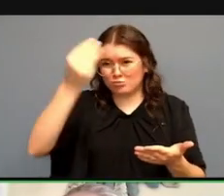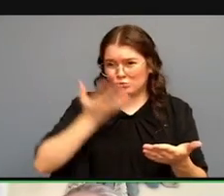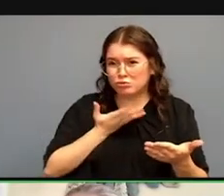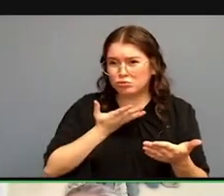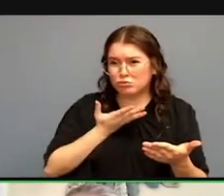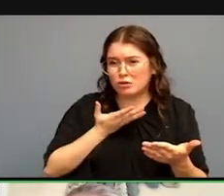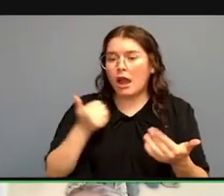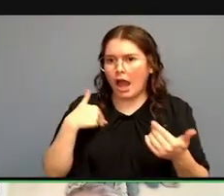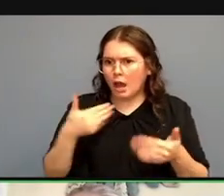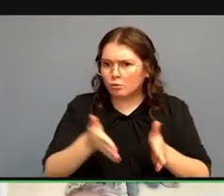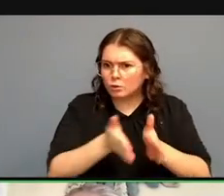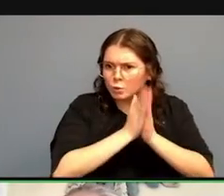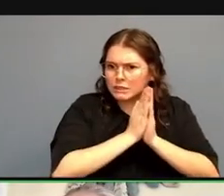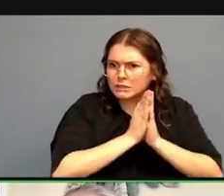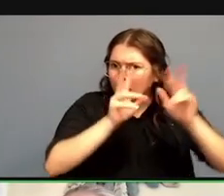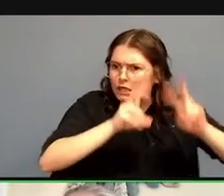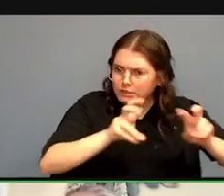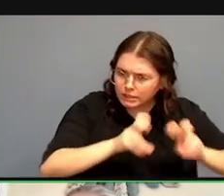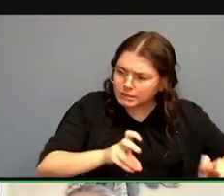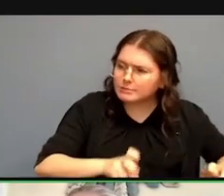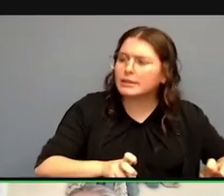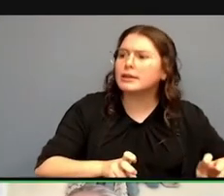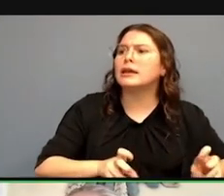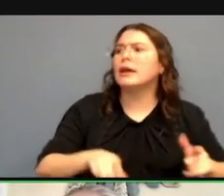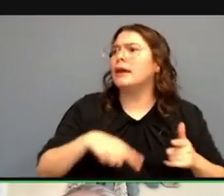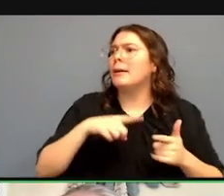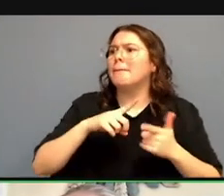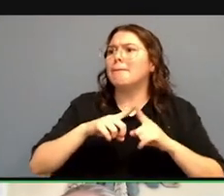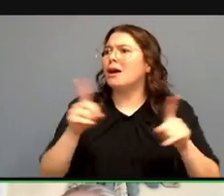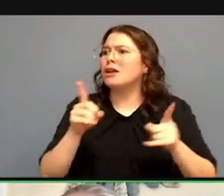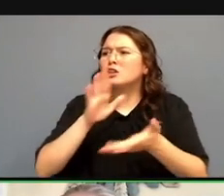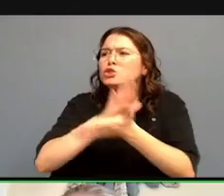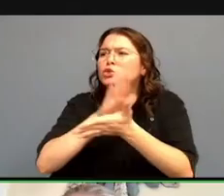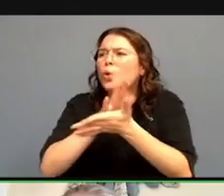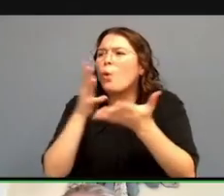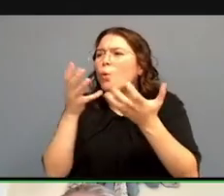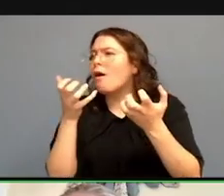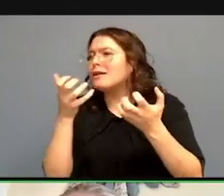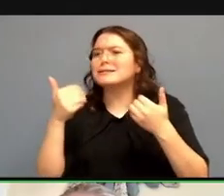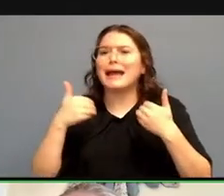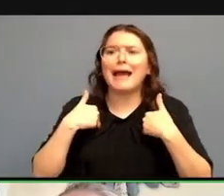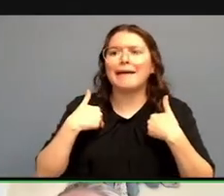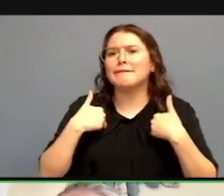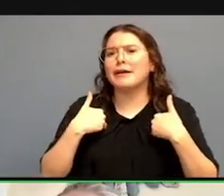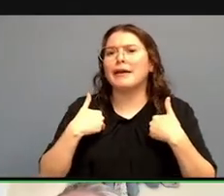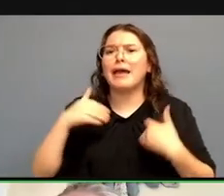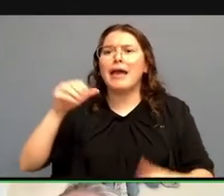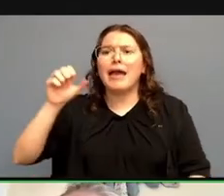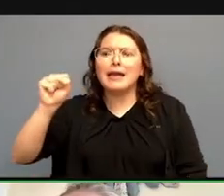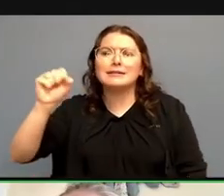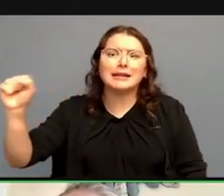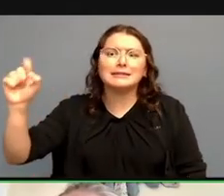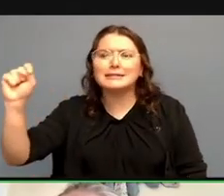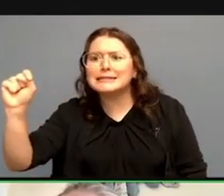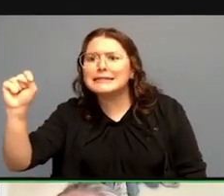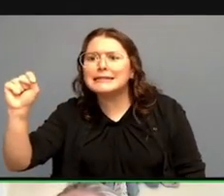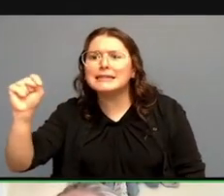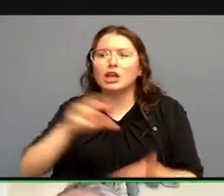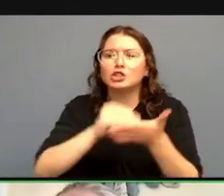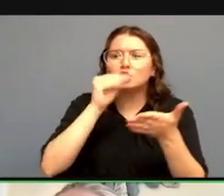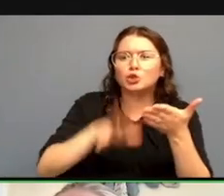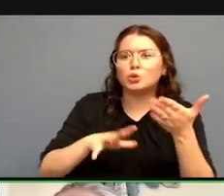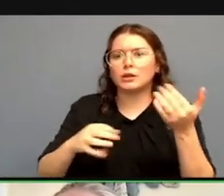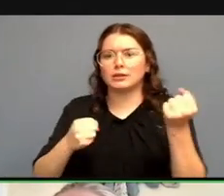I requested an assessment and the school wants to hold a SST meeting. That's a student